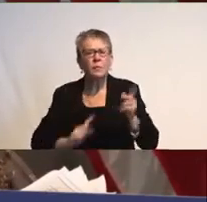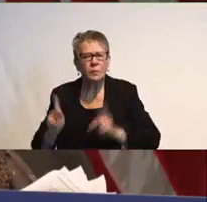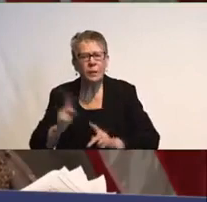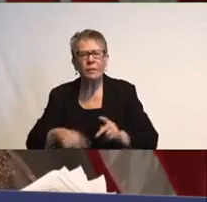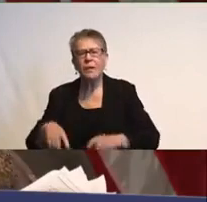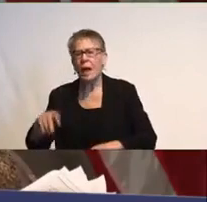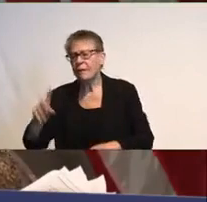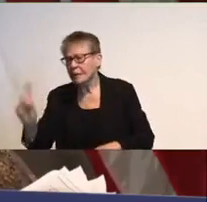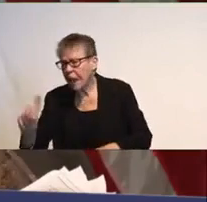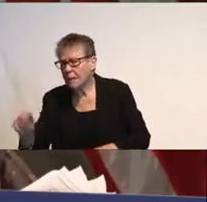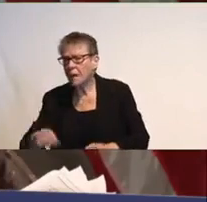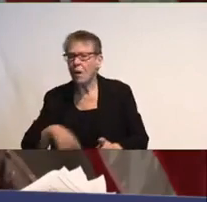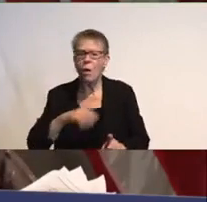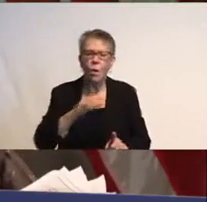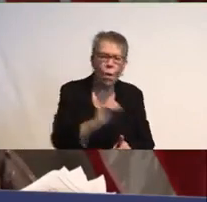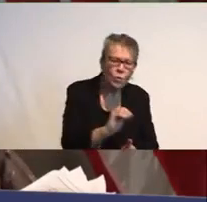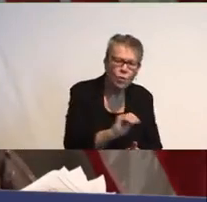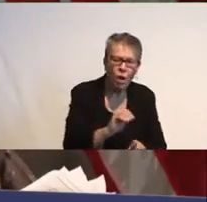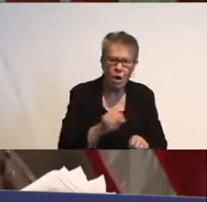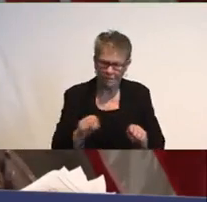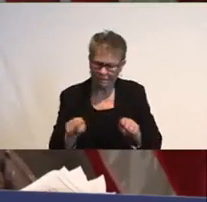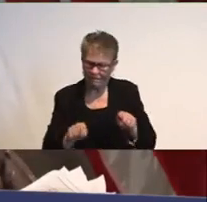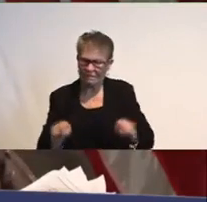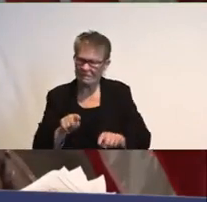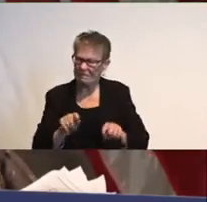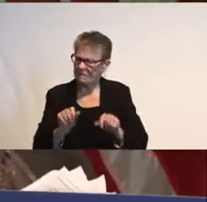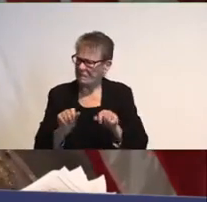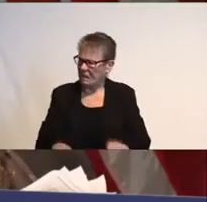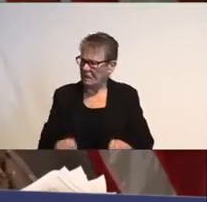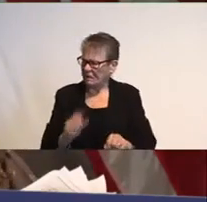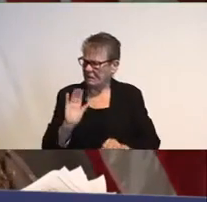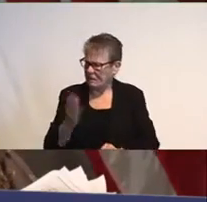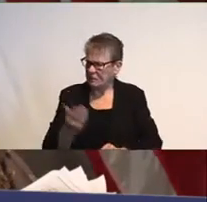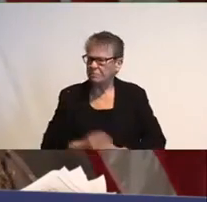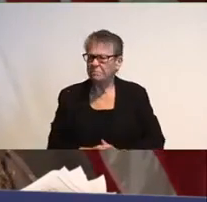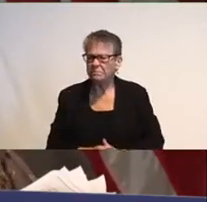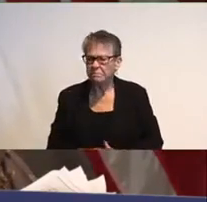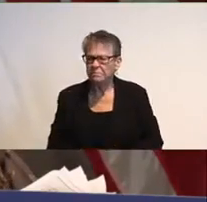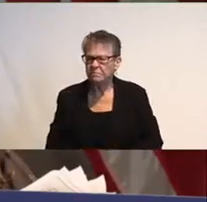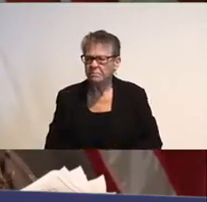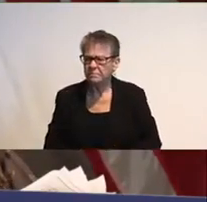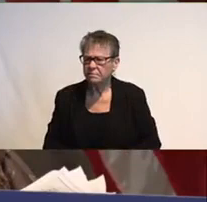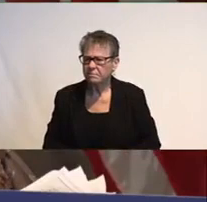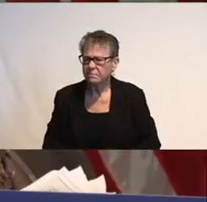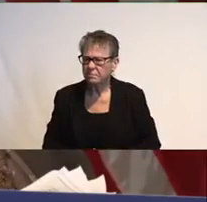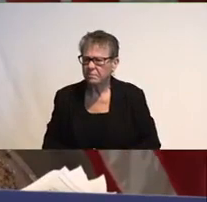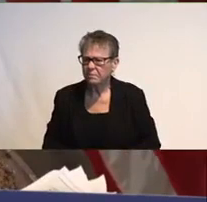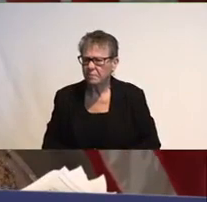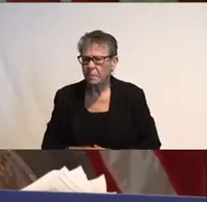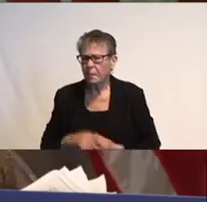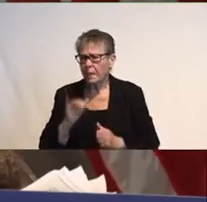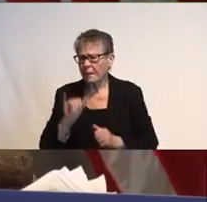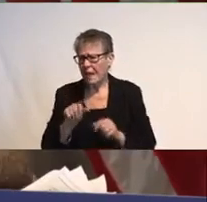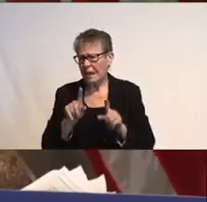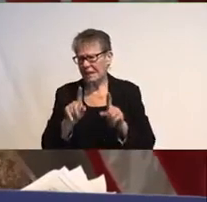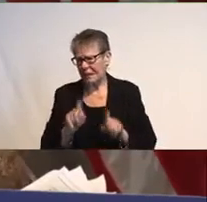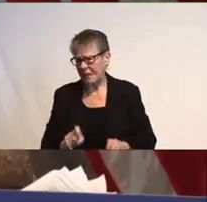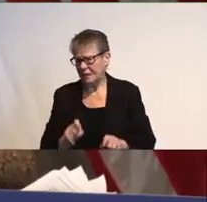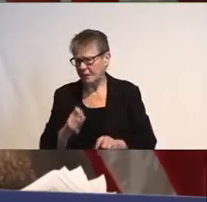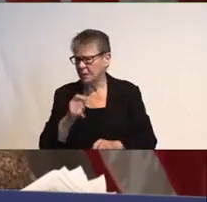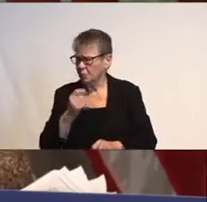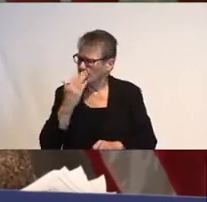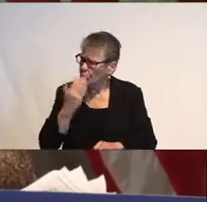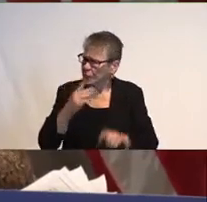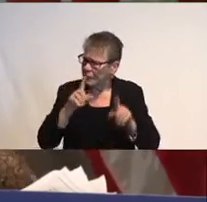mechanism that's set up nationally as well as here in the States, in New Jersey, is really good at that. But again,